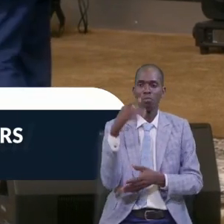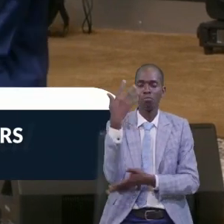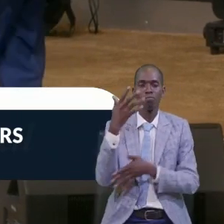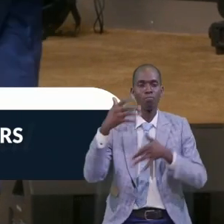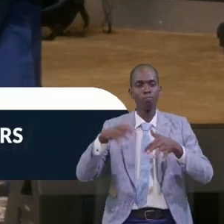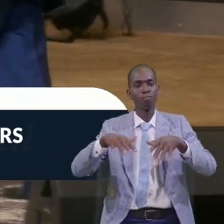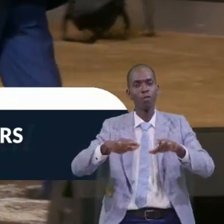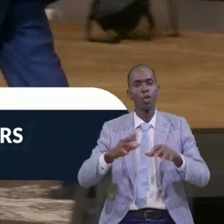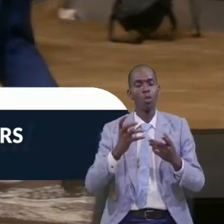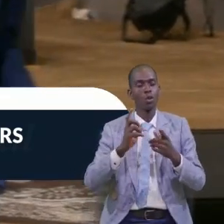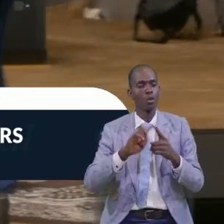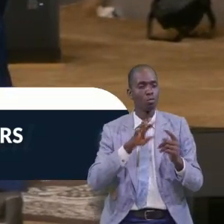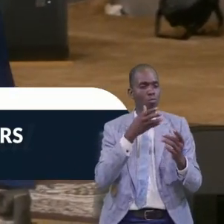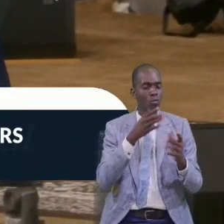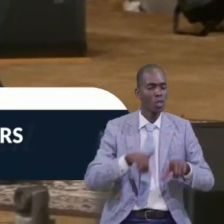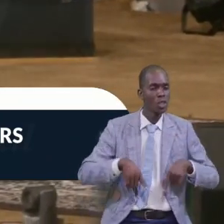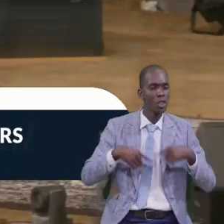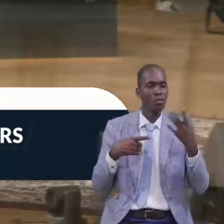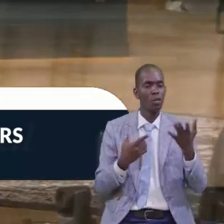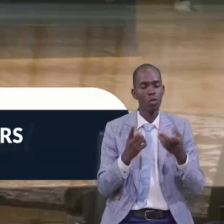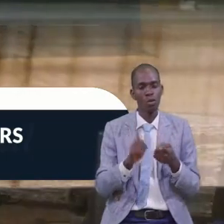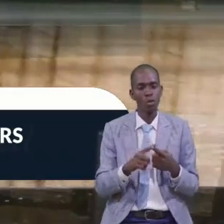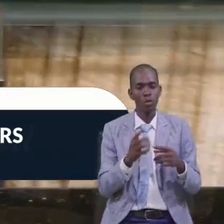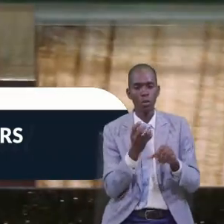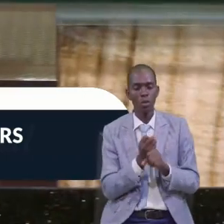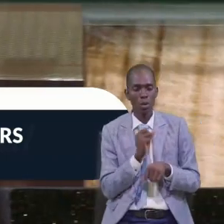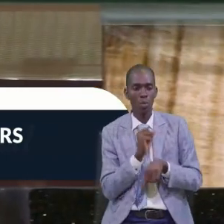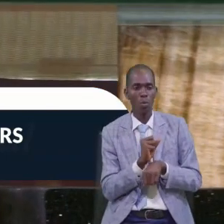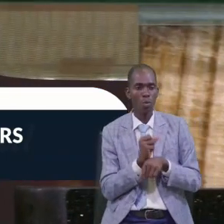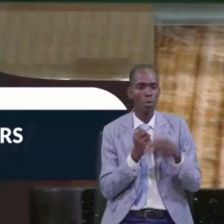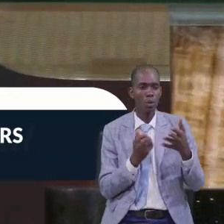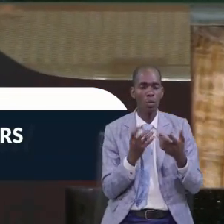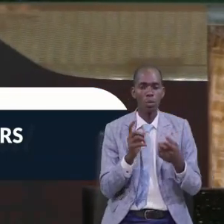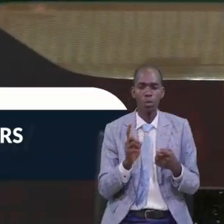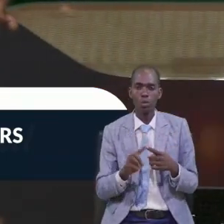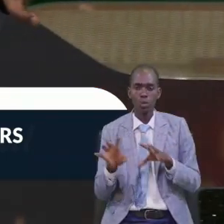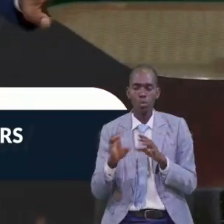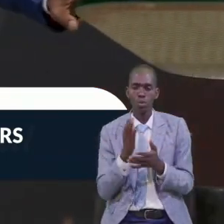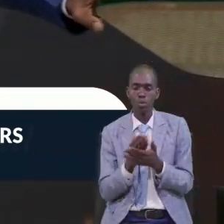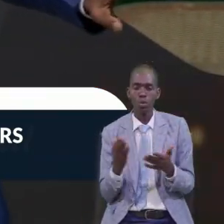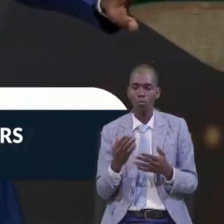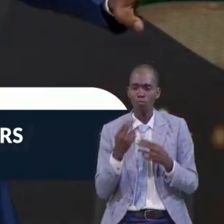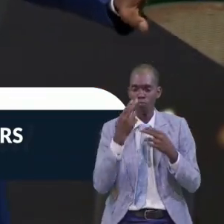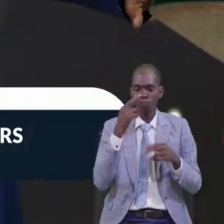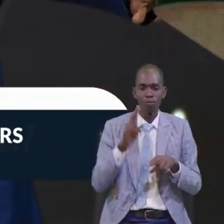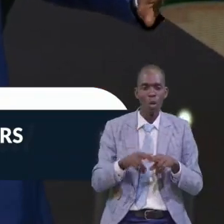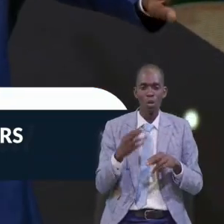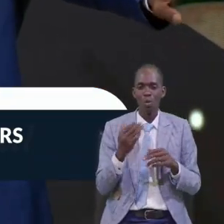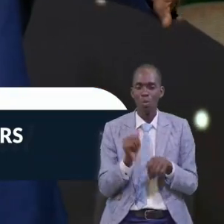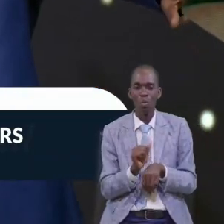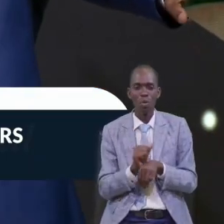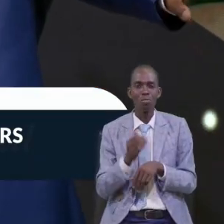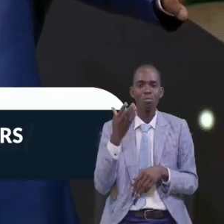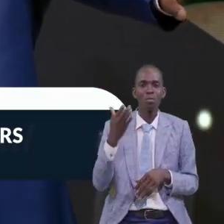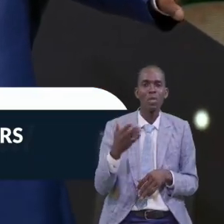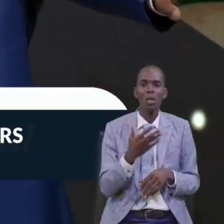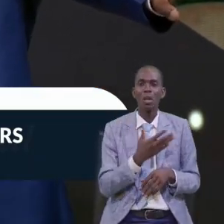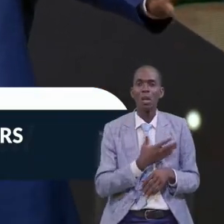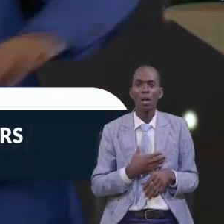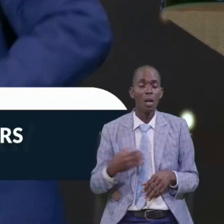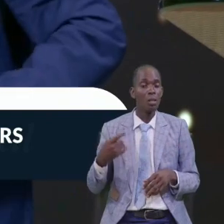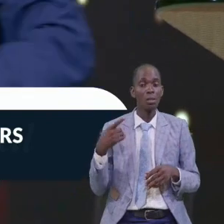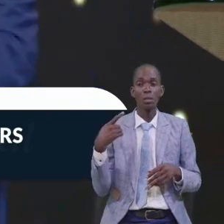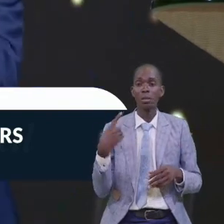settle there. They want to make a living there. And they want to do some adventures there. And yet, the fullness of the word is